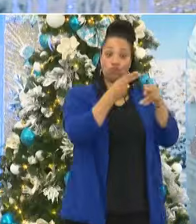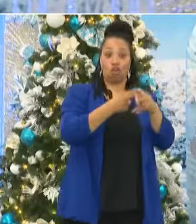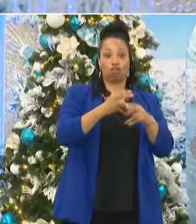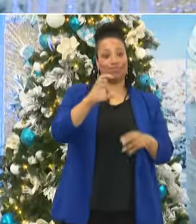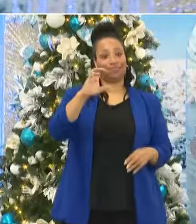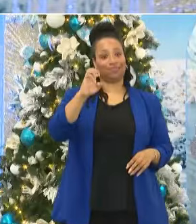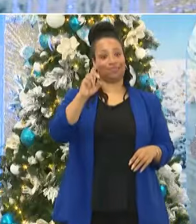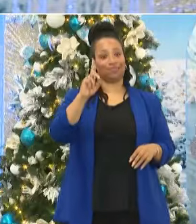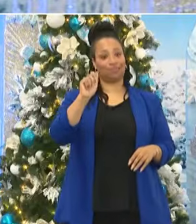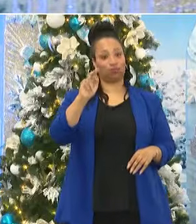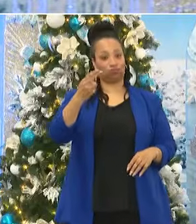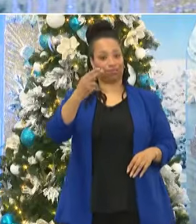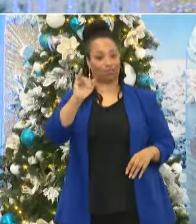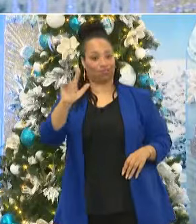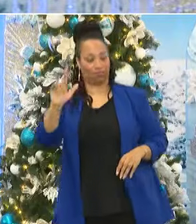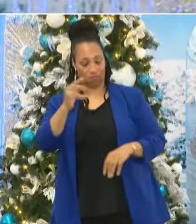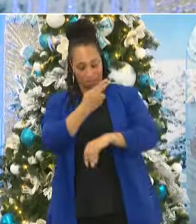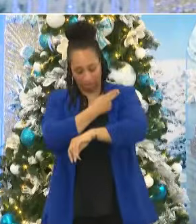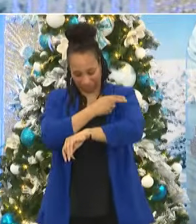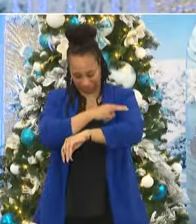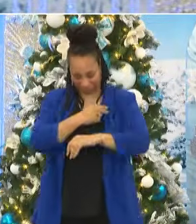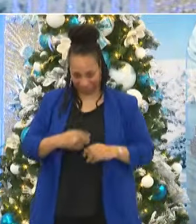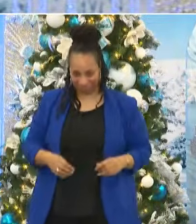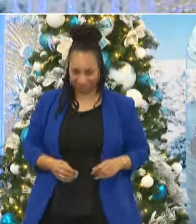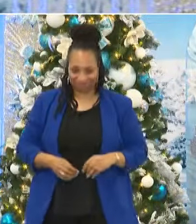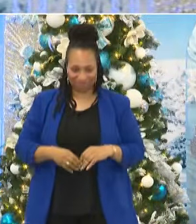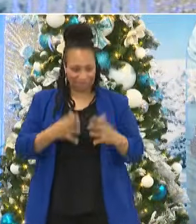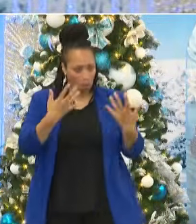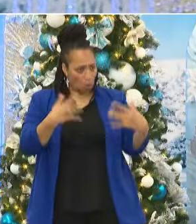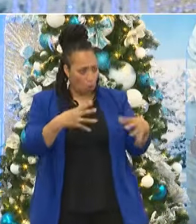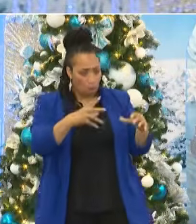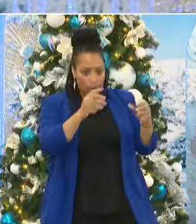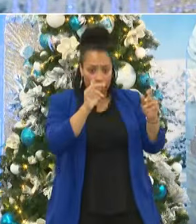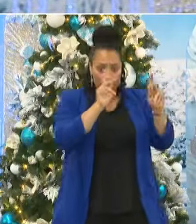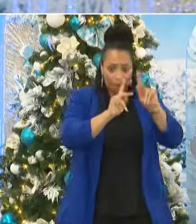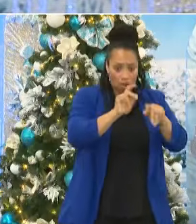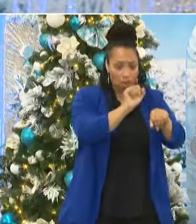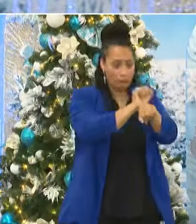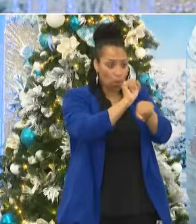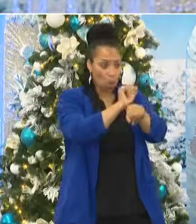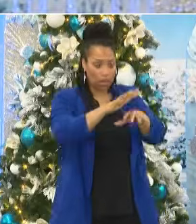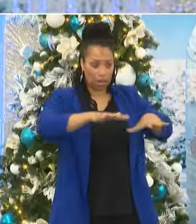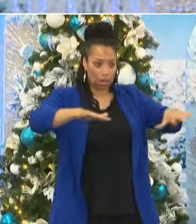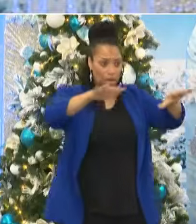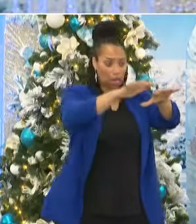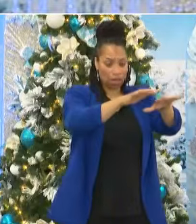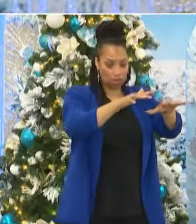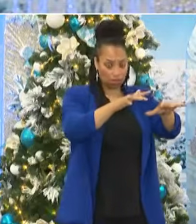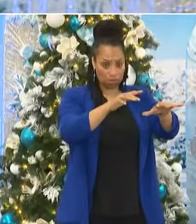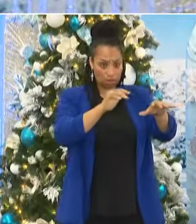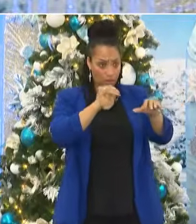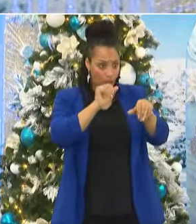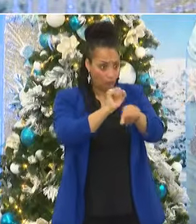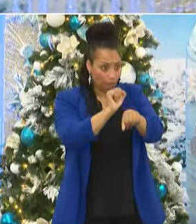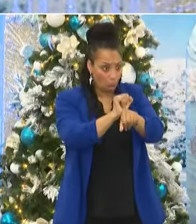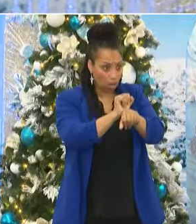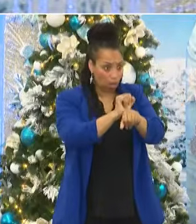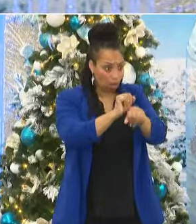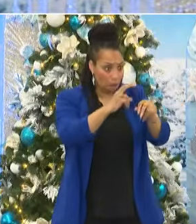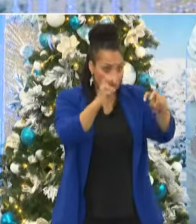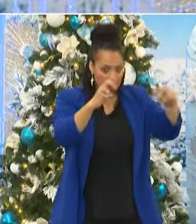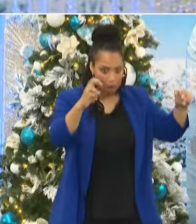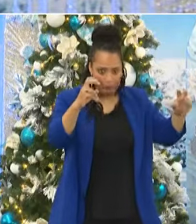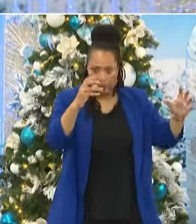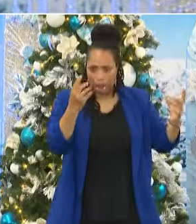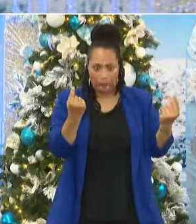and build on the Marion Barry Summer Youth Program to include older youth, to make